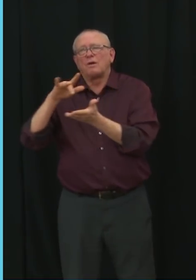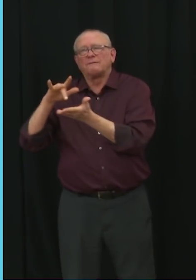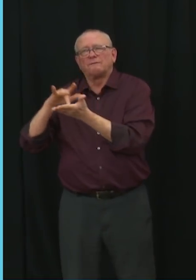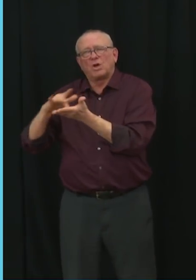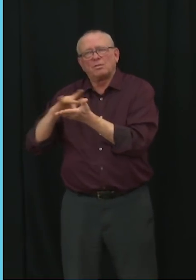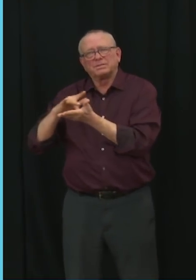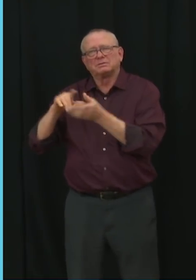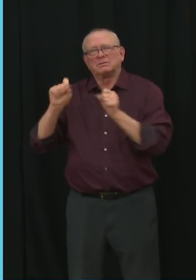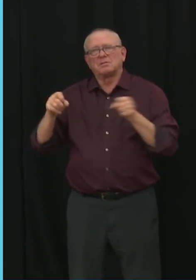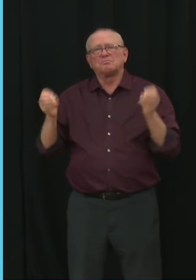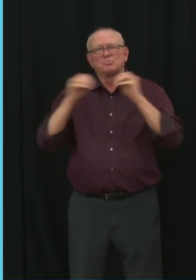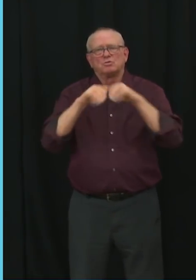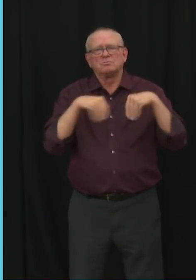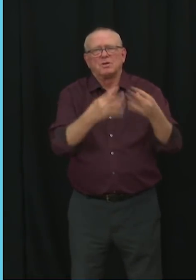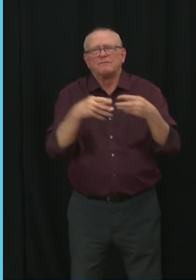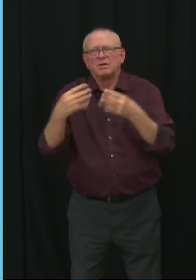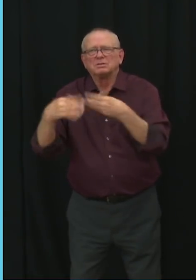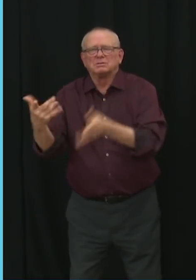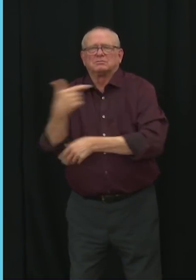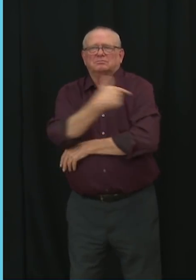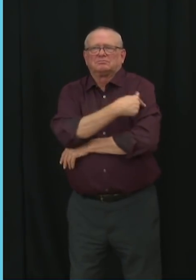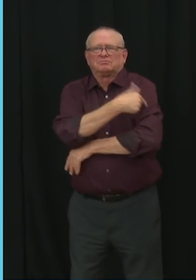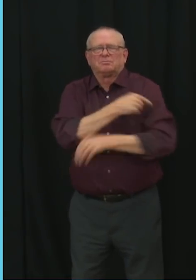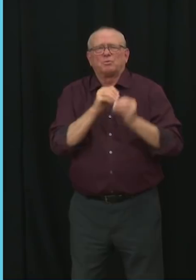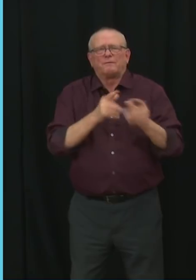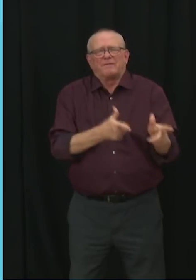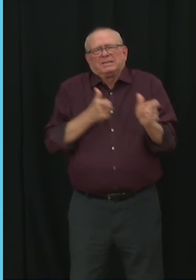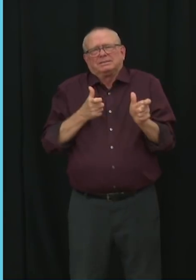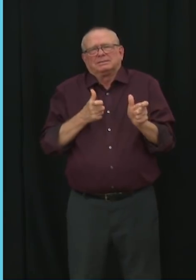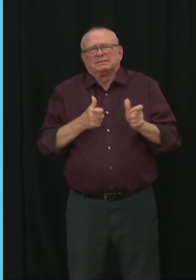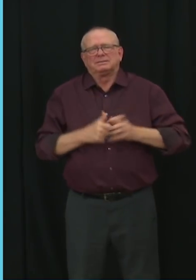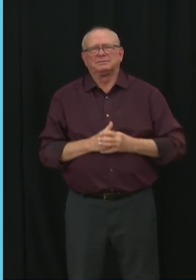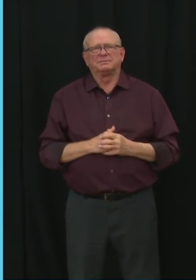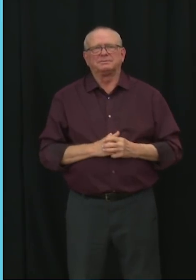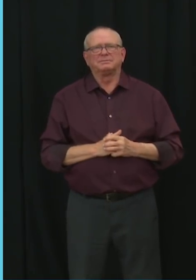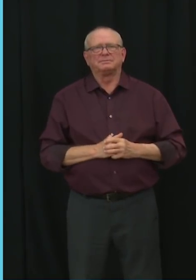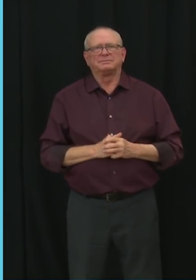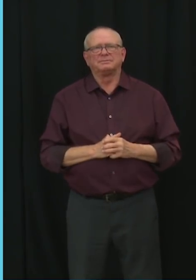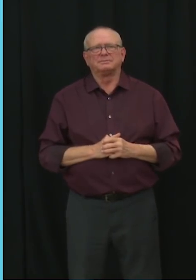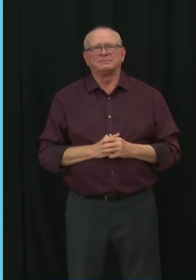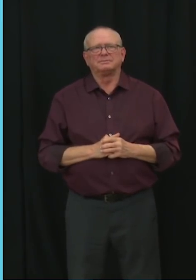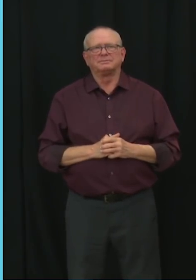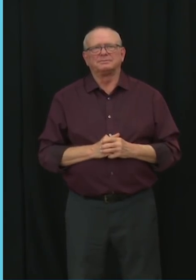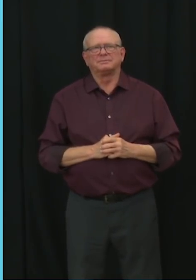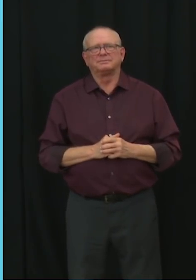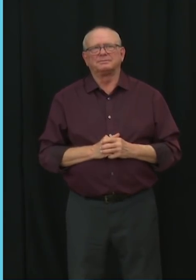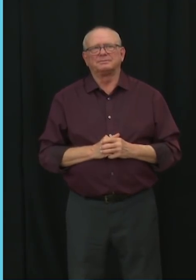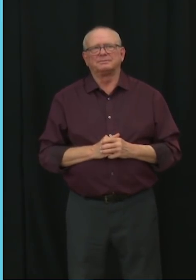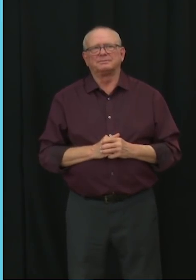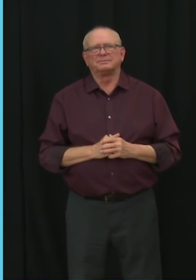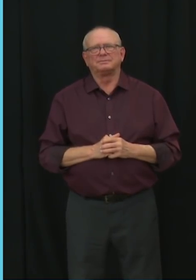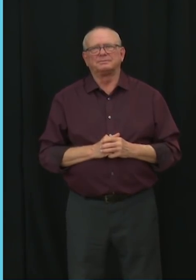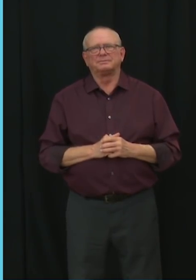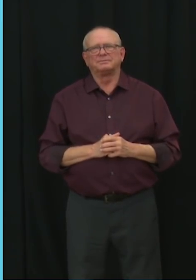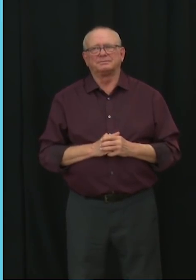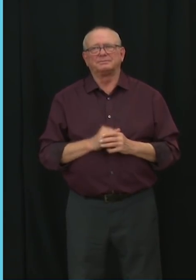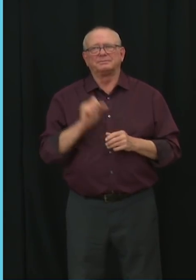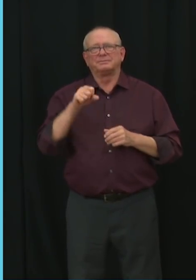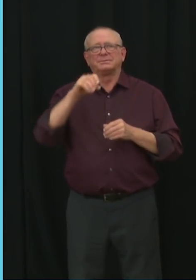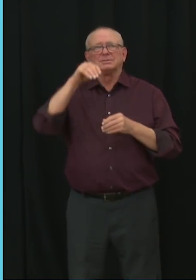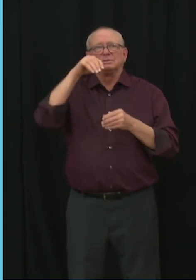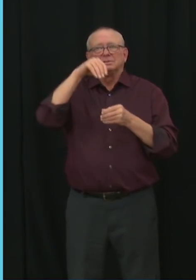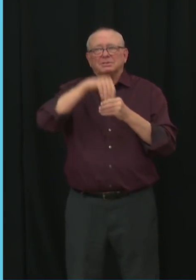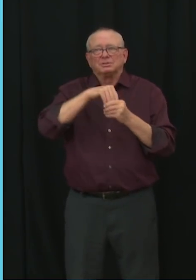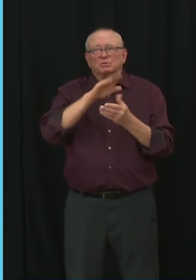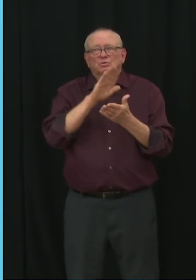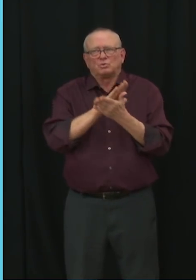for the question. No, there are some measures that remain in schools, as you know, cohorting, for example. Those remain in schools. In regards to